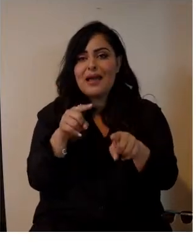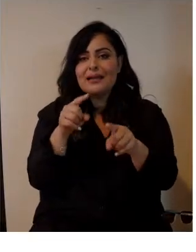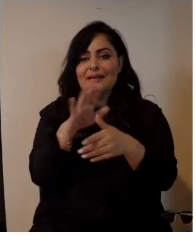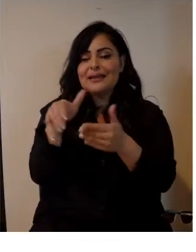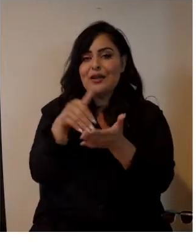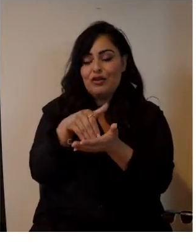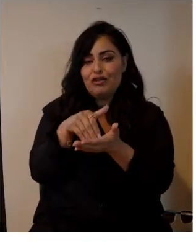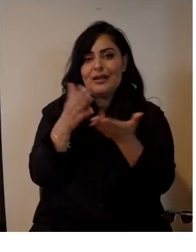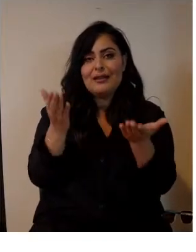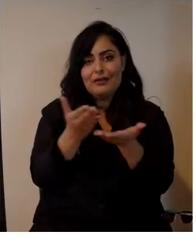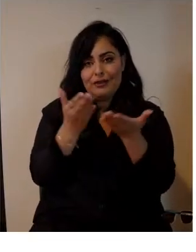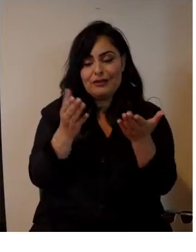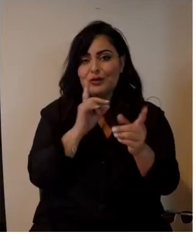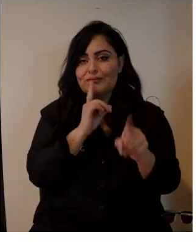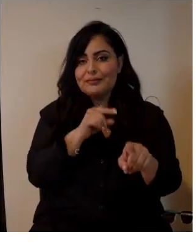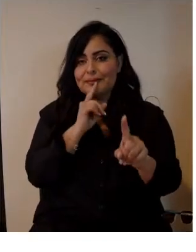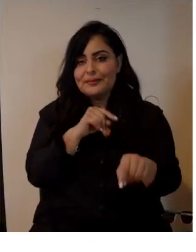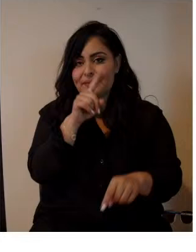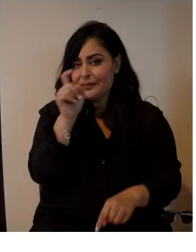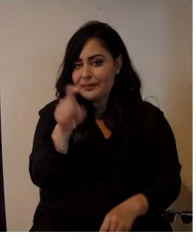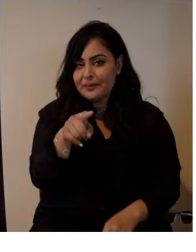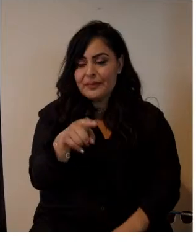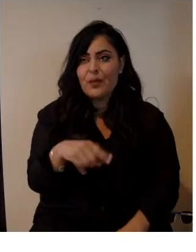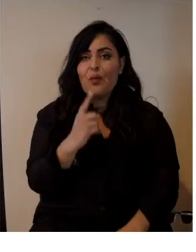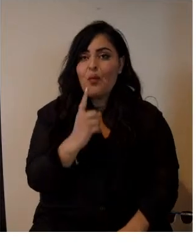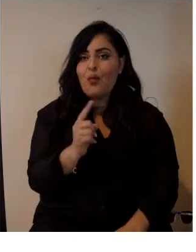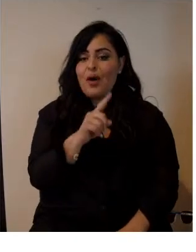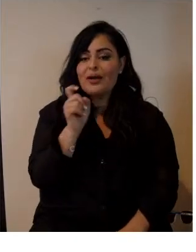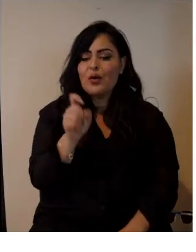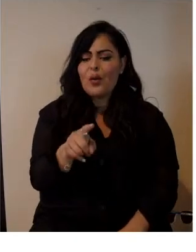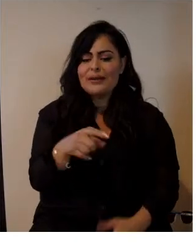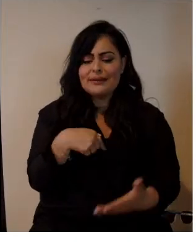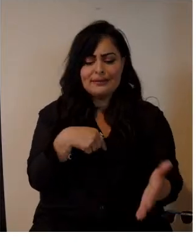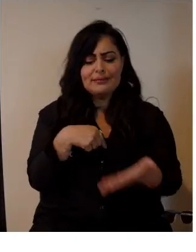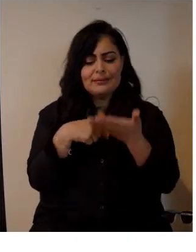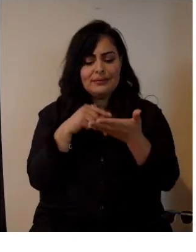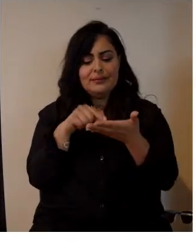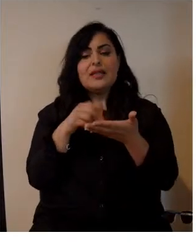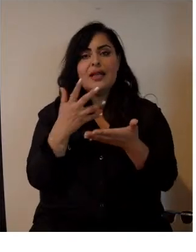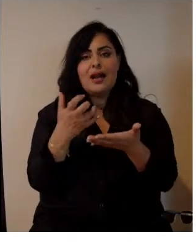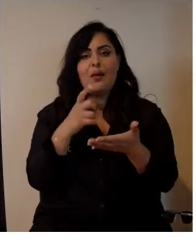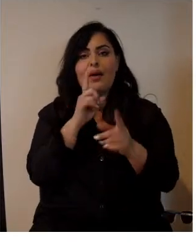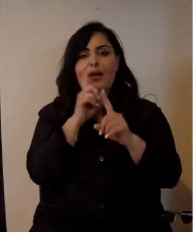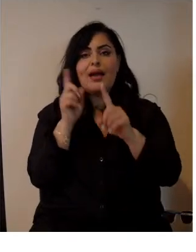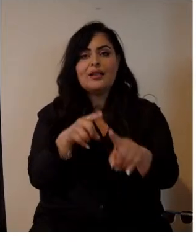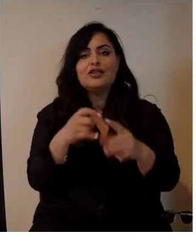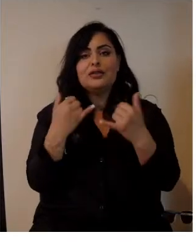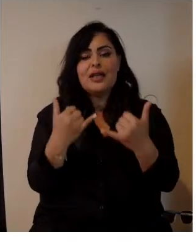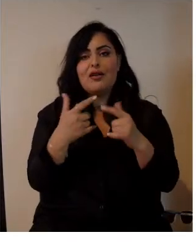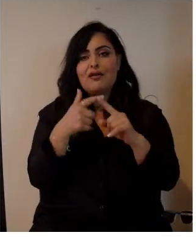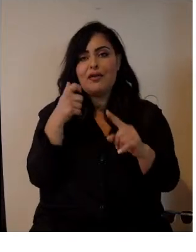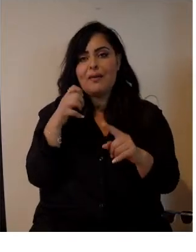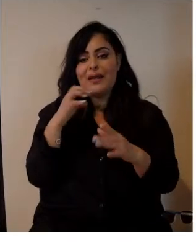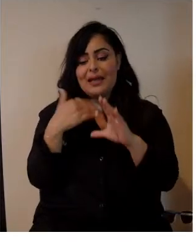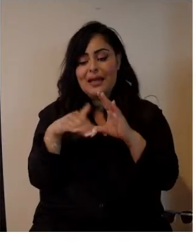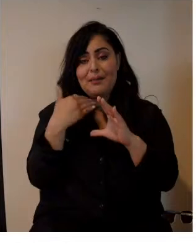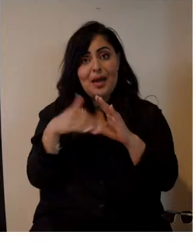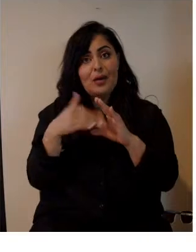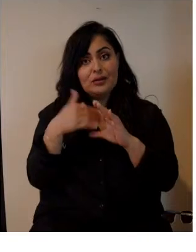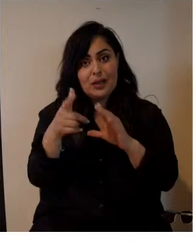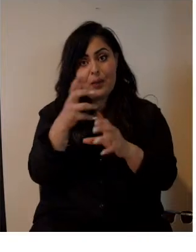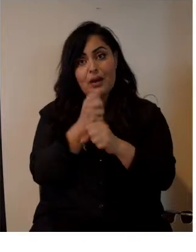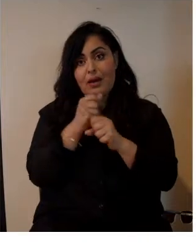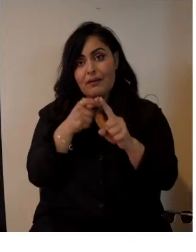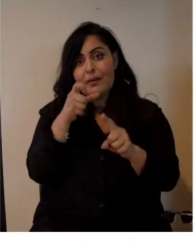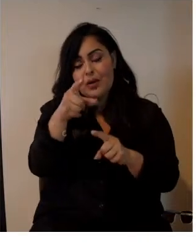come. Some of the questions I would like to address myself, just so that we can make sure this is out of the emails that we received from you and